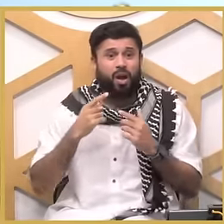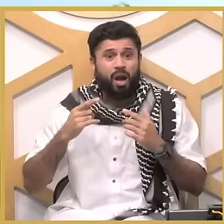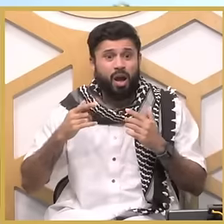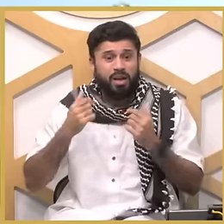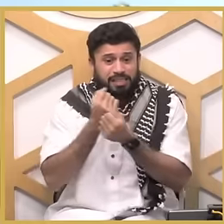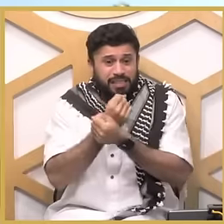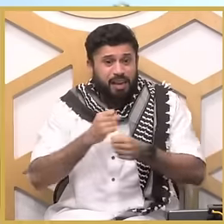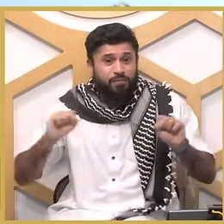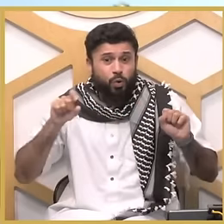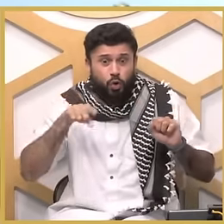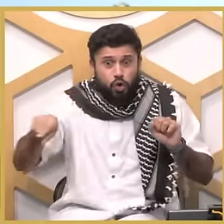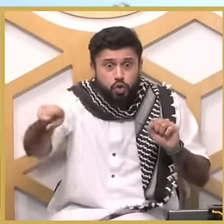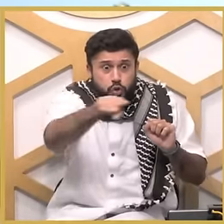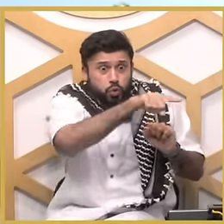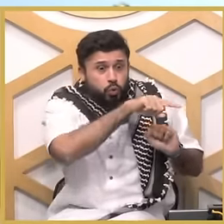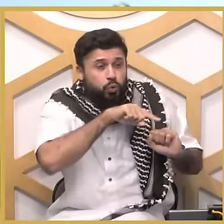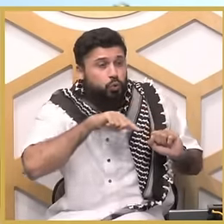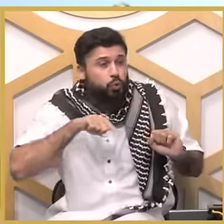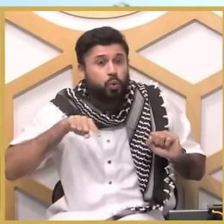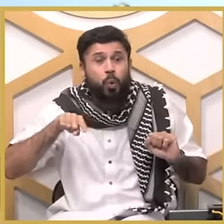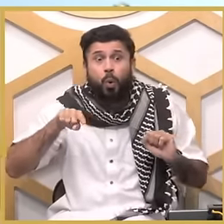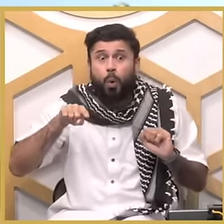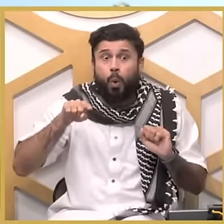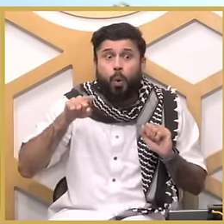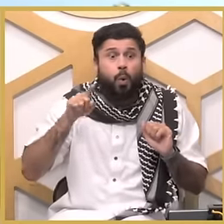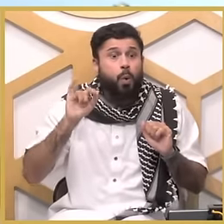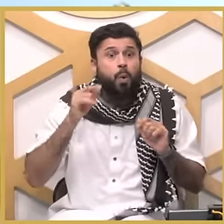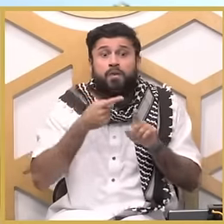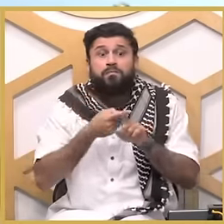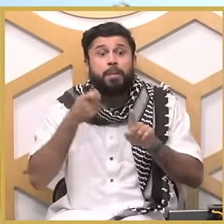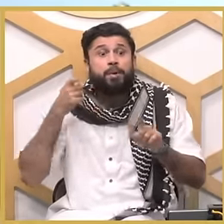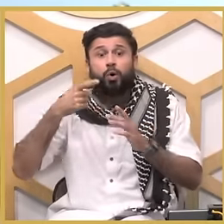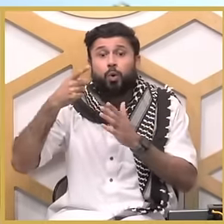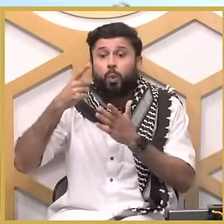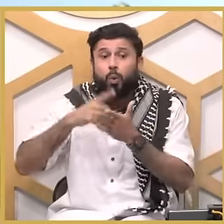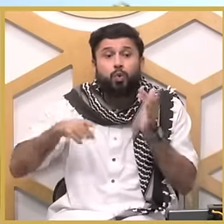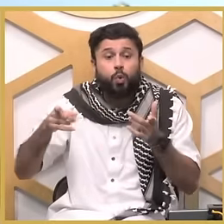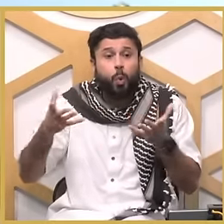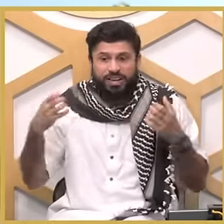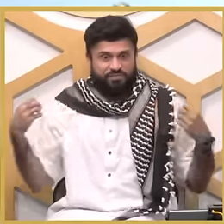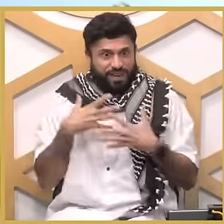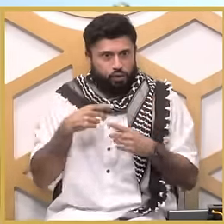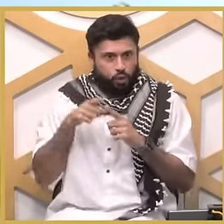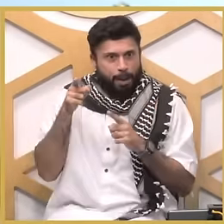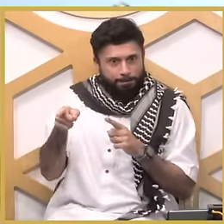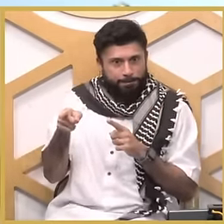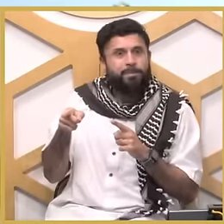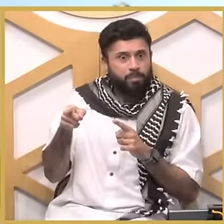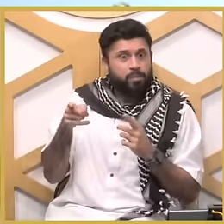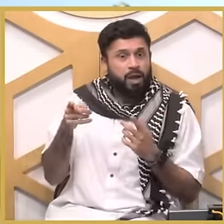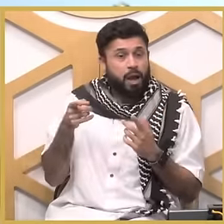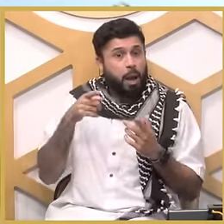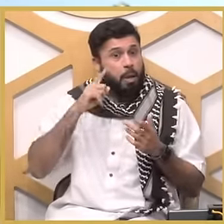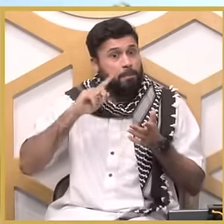it? Allah will spare you from what you fear if you have hope in Allah and you fear your sin, but do you even fear it? So you just have to, you have to